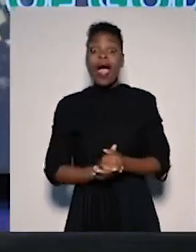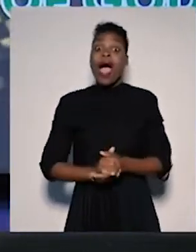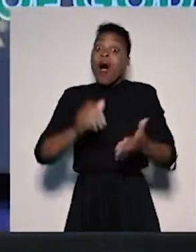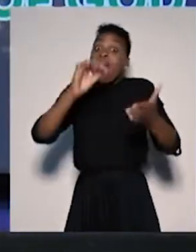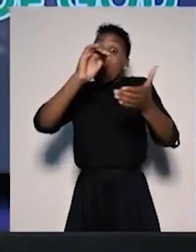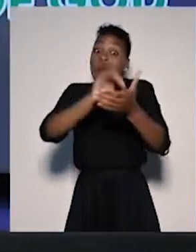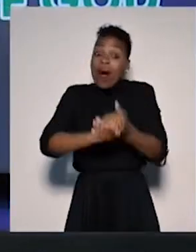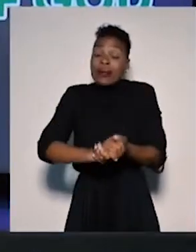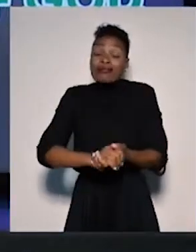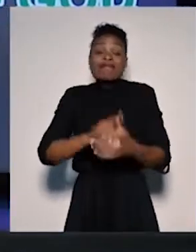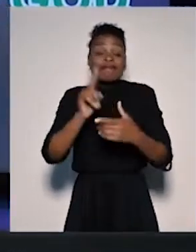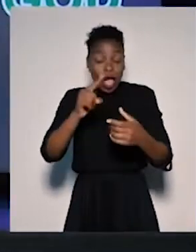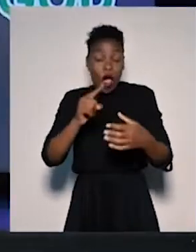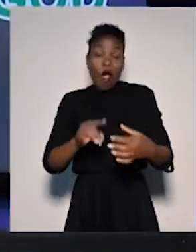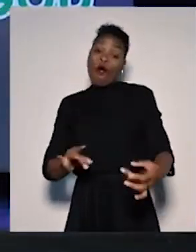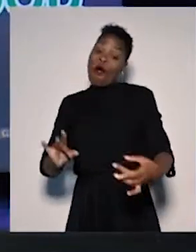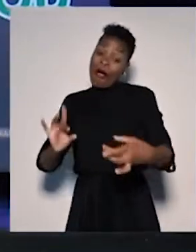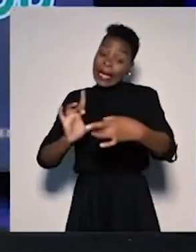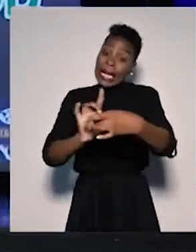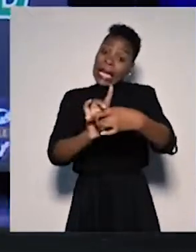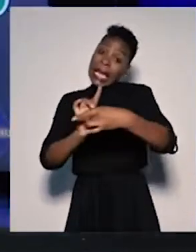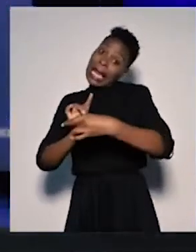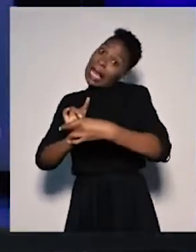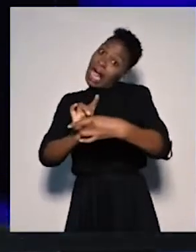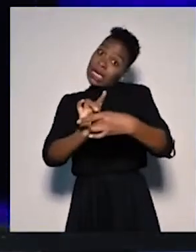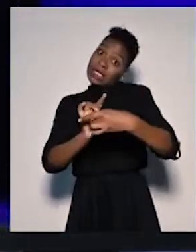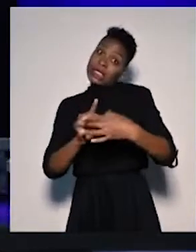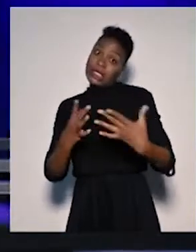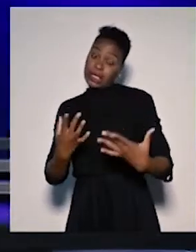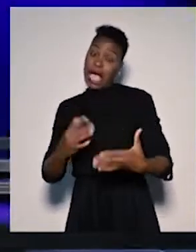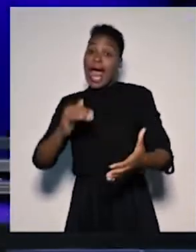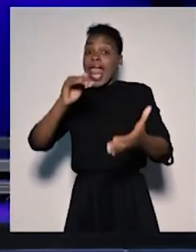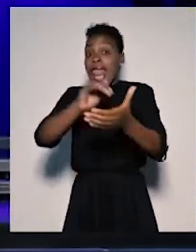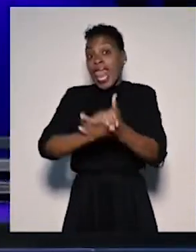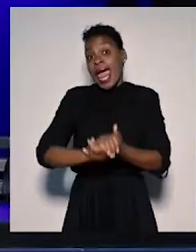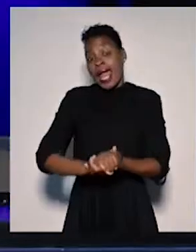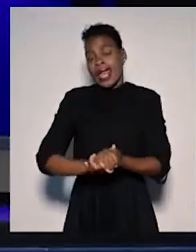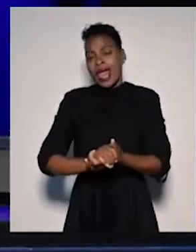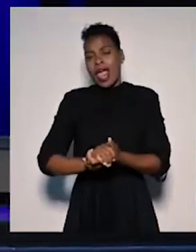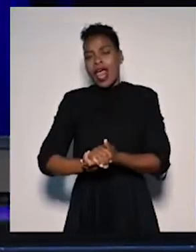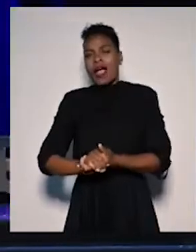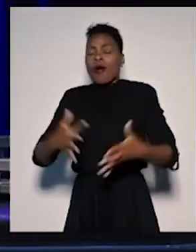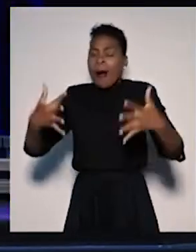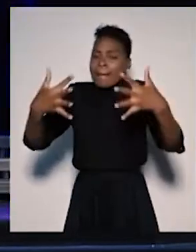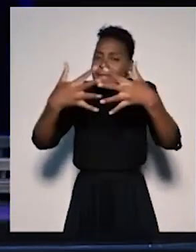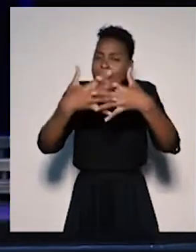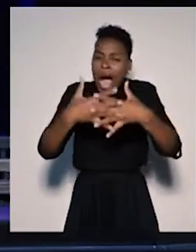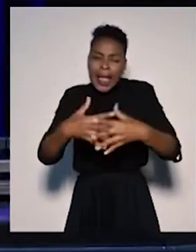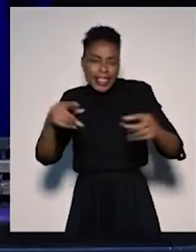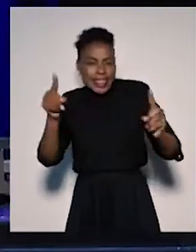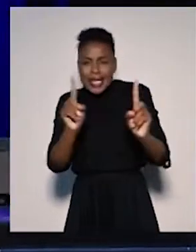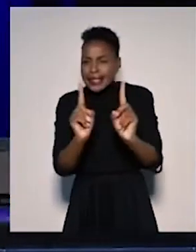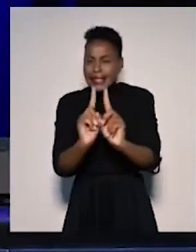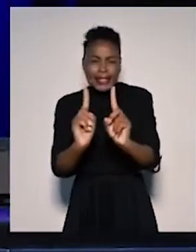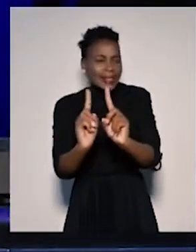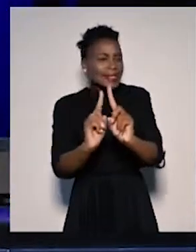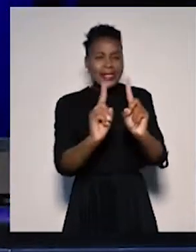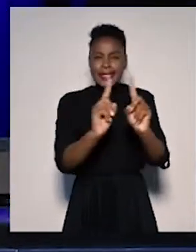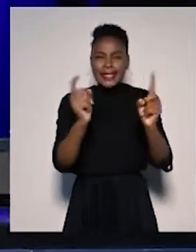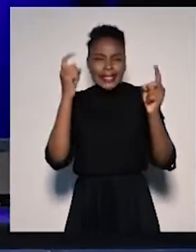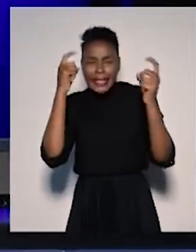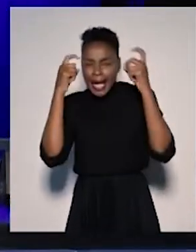and is a conjunction. And the word and combines two thoughts, two different